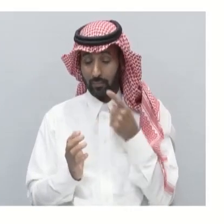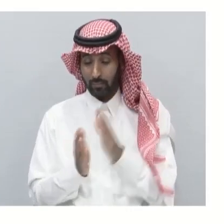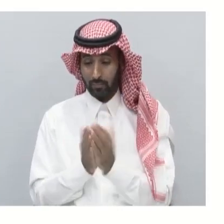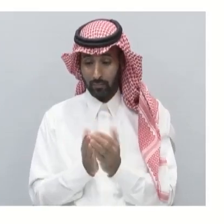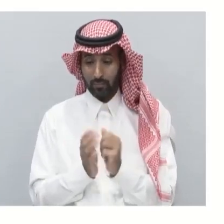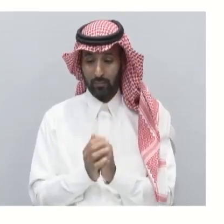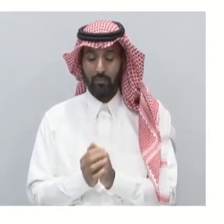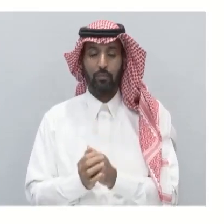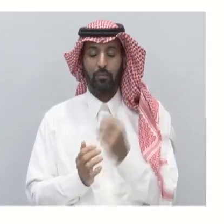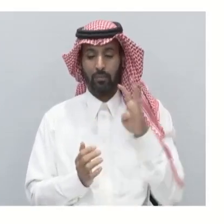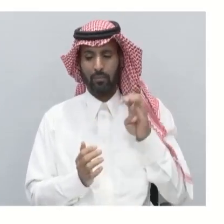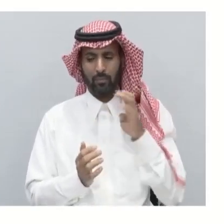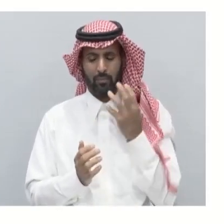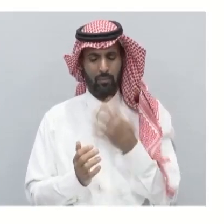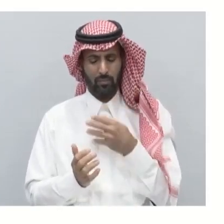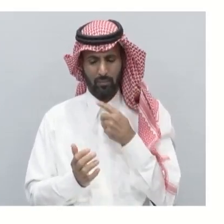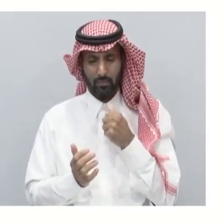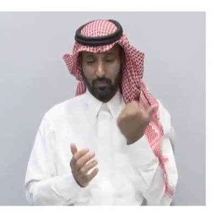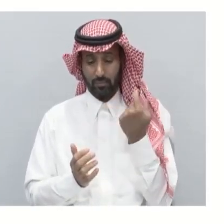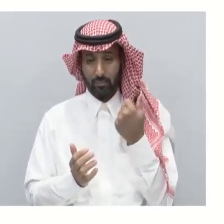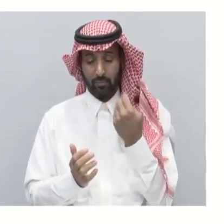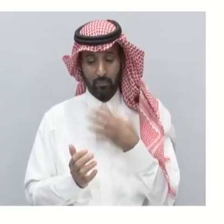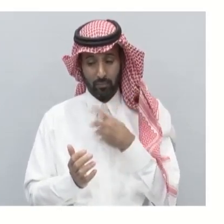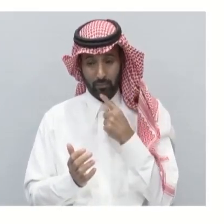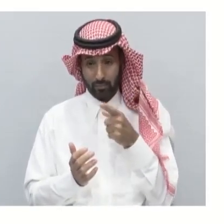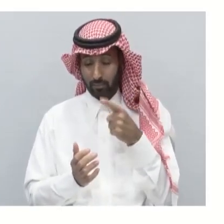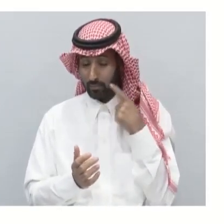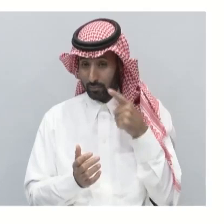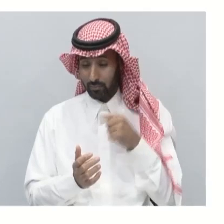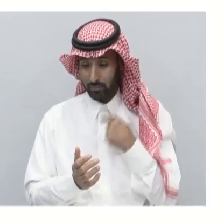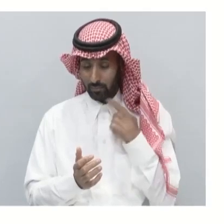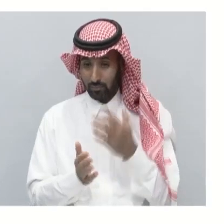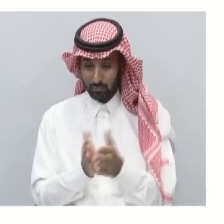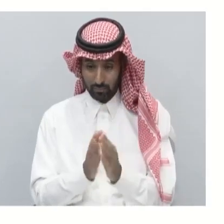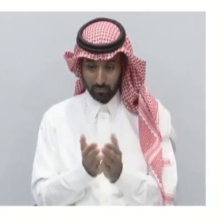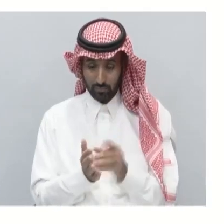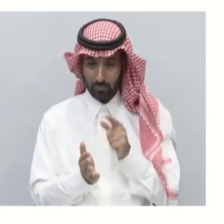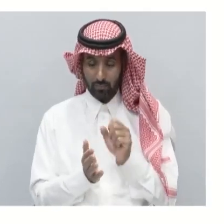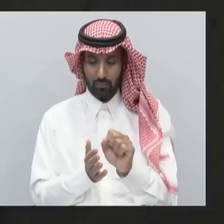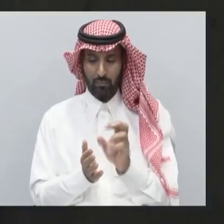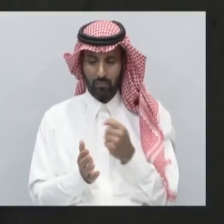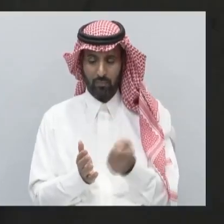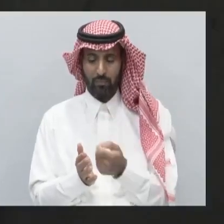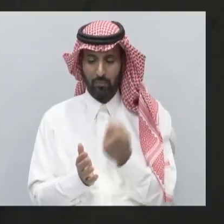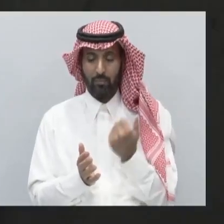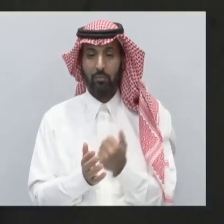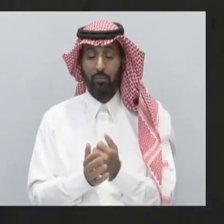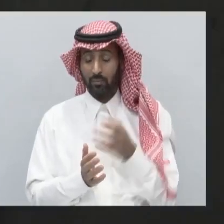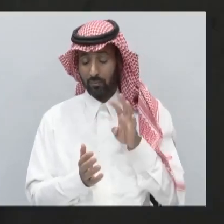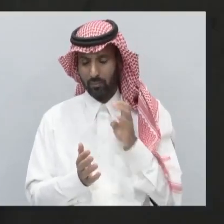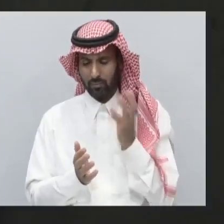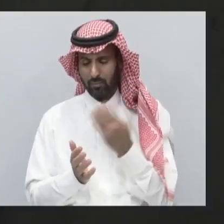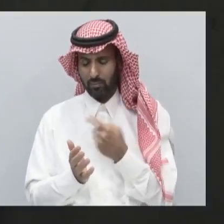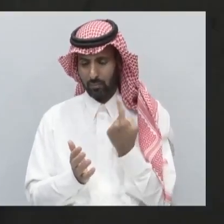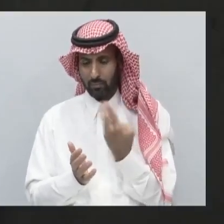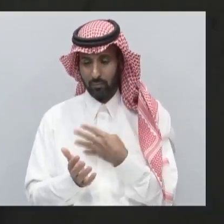books, page 40 and 41. All you need for the lesson today is your books on page 40 and 41,